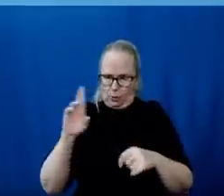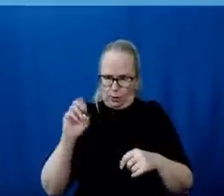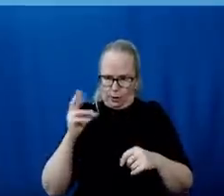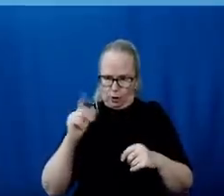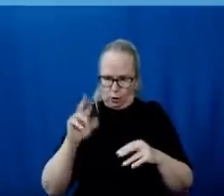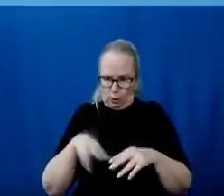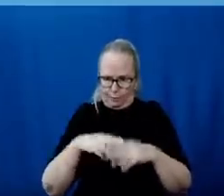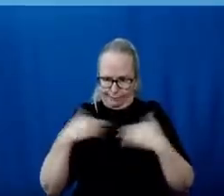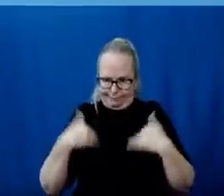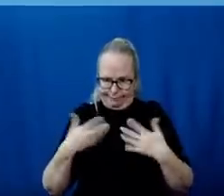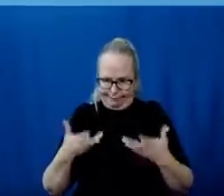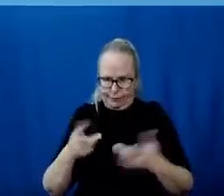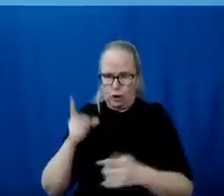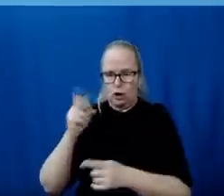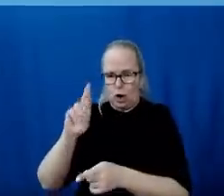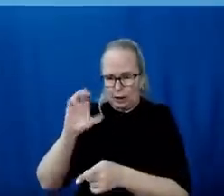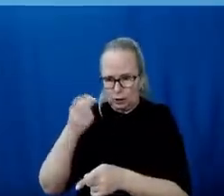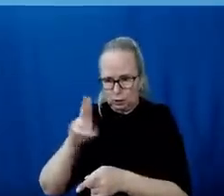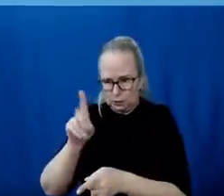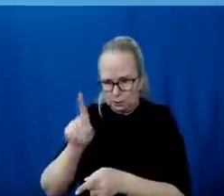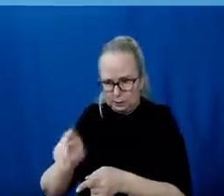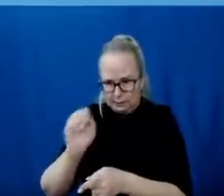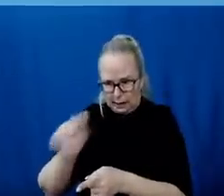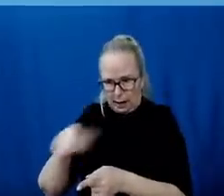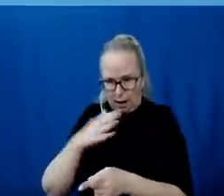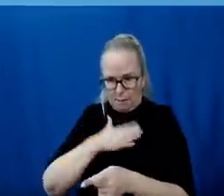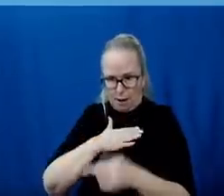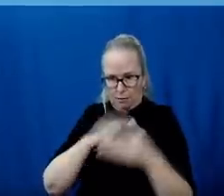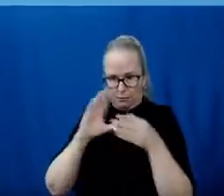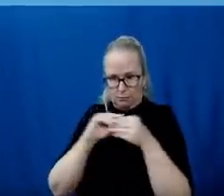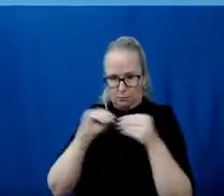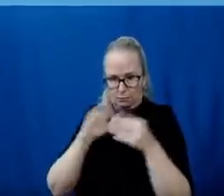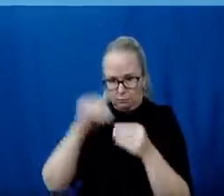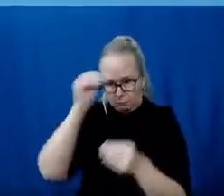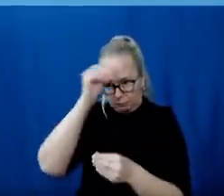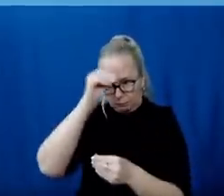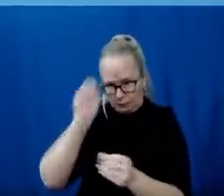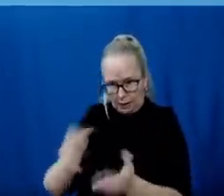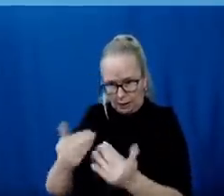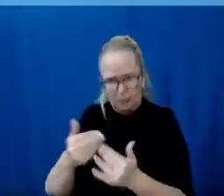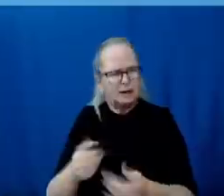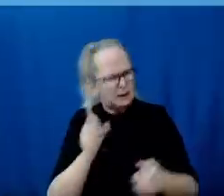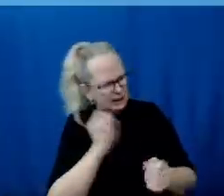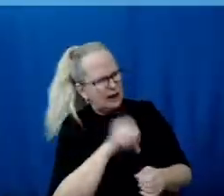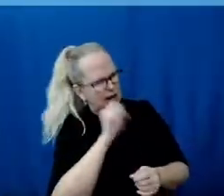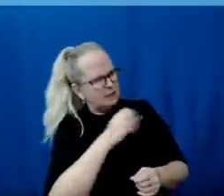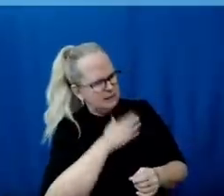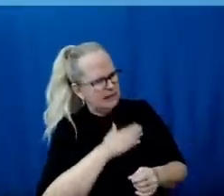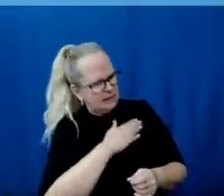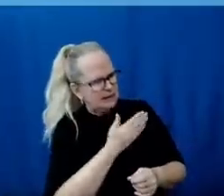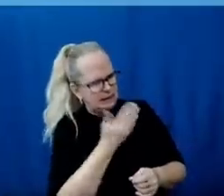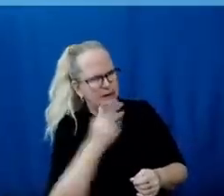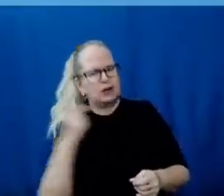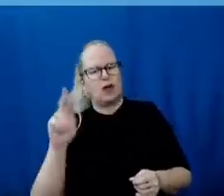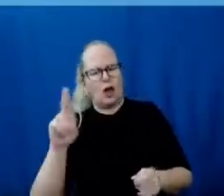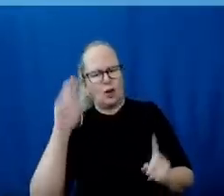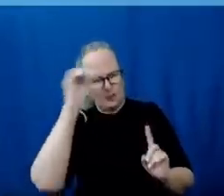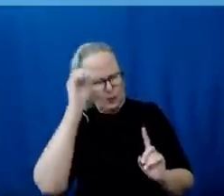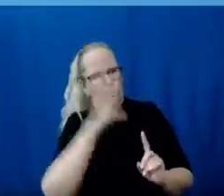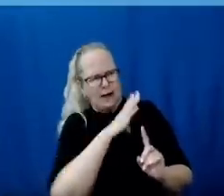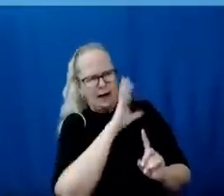I'm a regular human. Thank you. Can I, please. Can I say my 2 cents? Please.